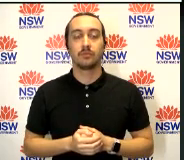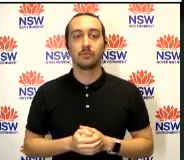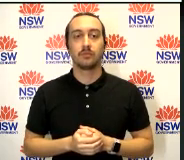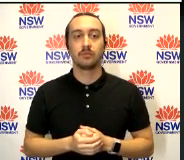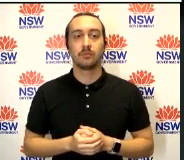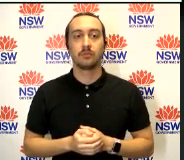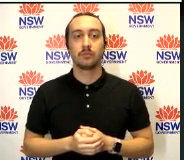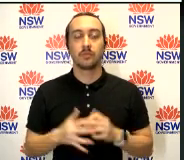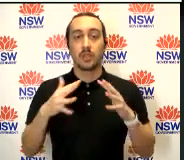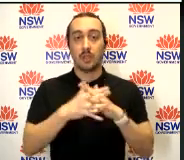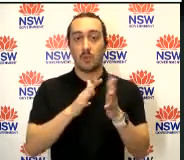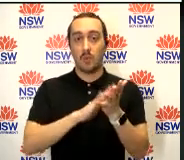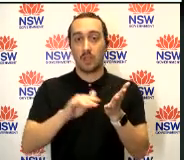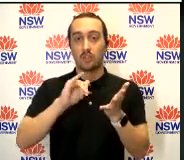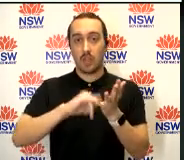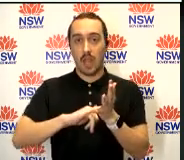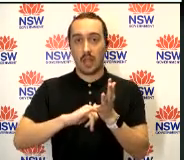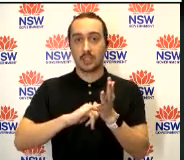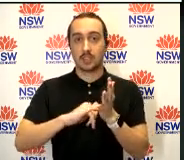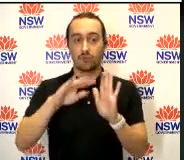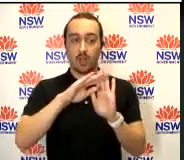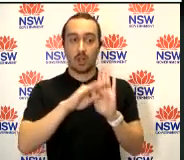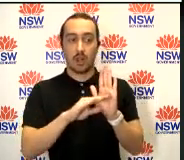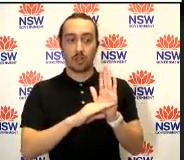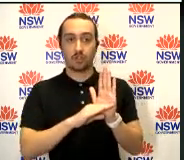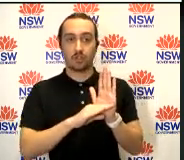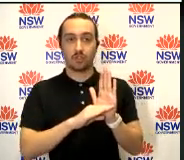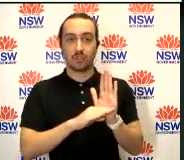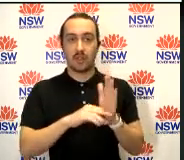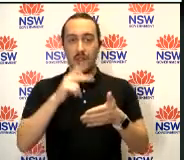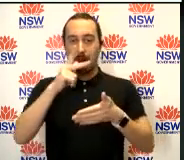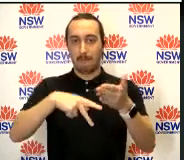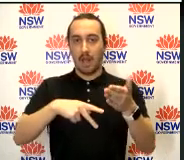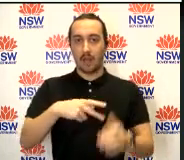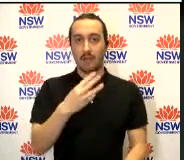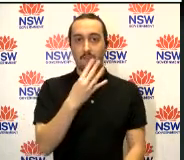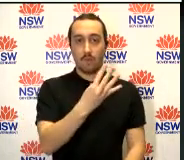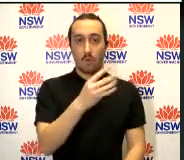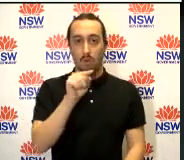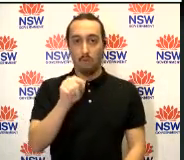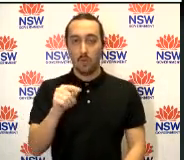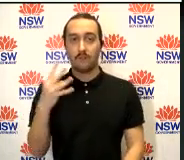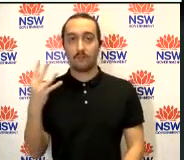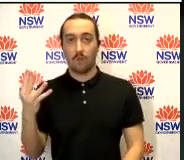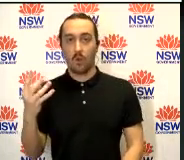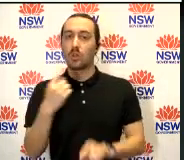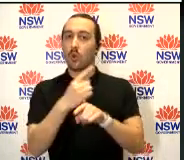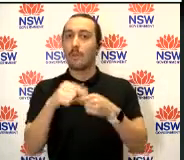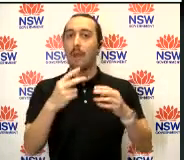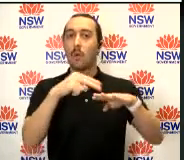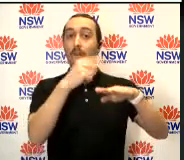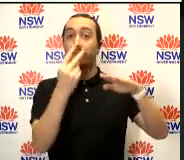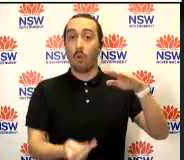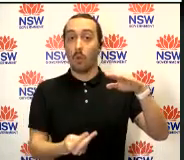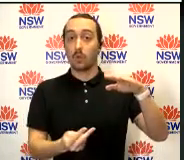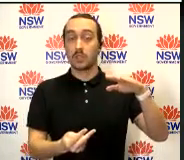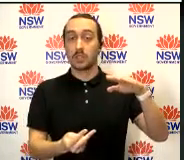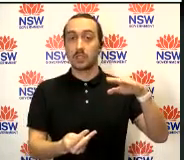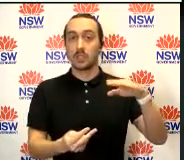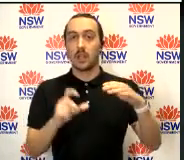In the WHS regulations under Part 4.4, which covers falls, Clause 78 states